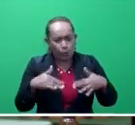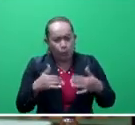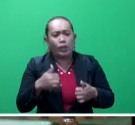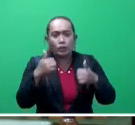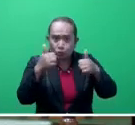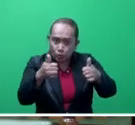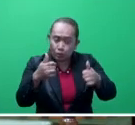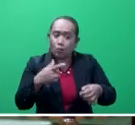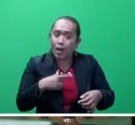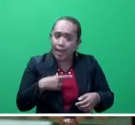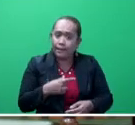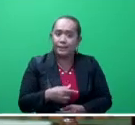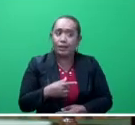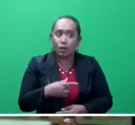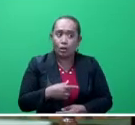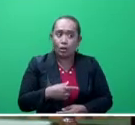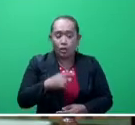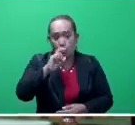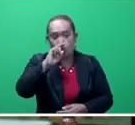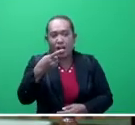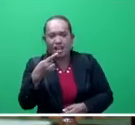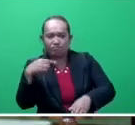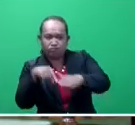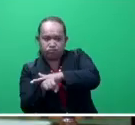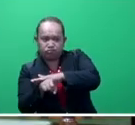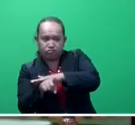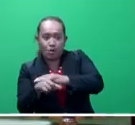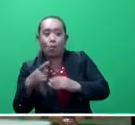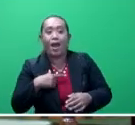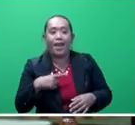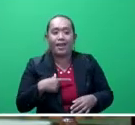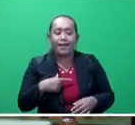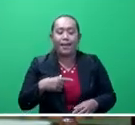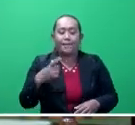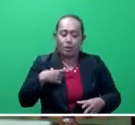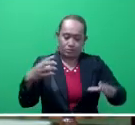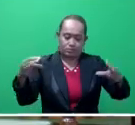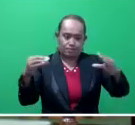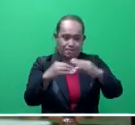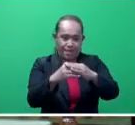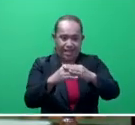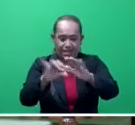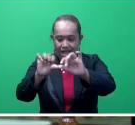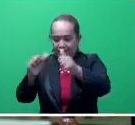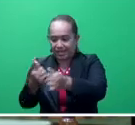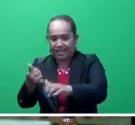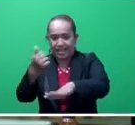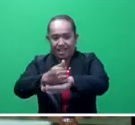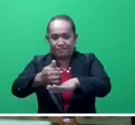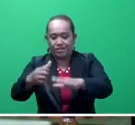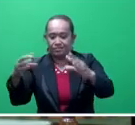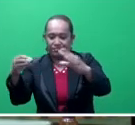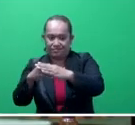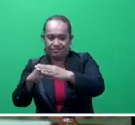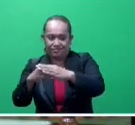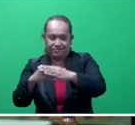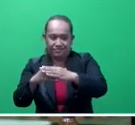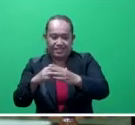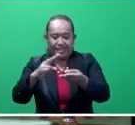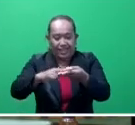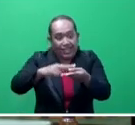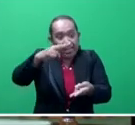or default for the first 2 years because the banks have agreed to interest-free and we will pay the interest for these